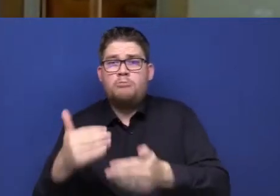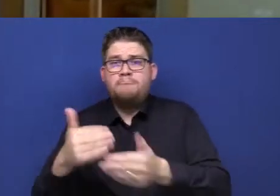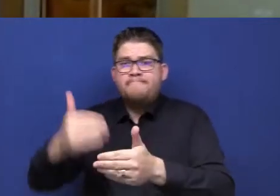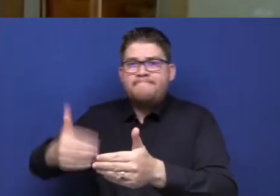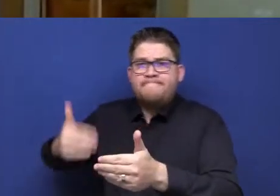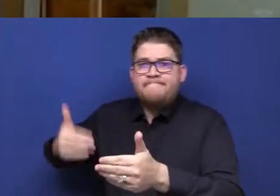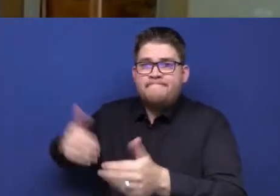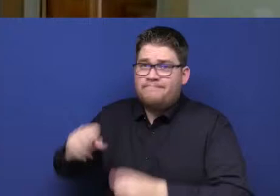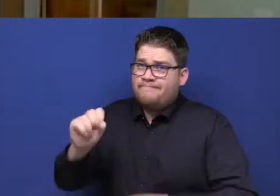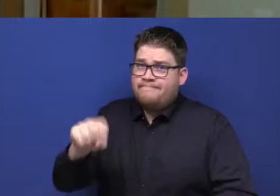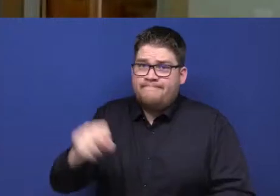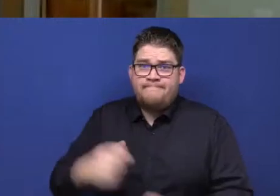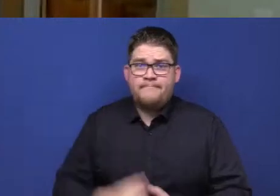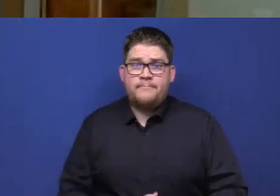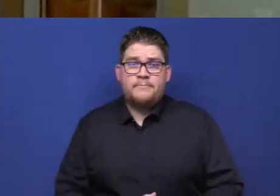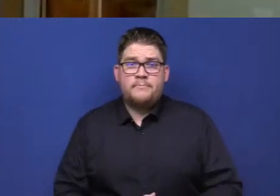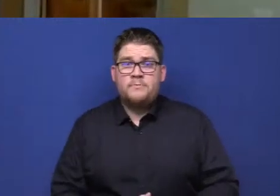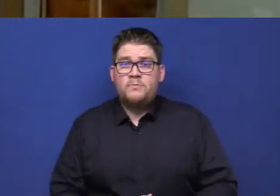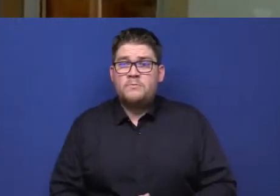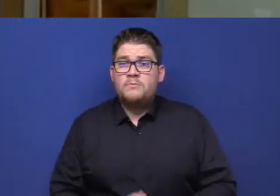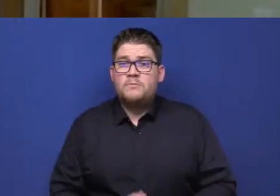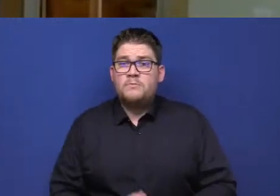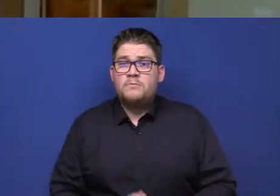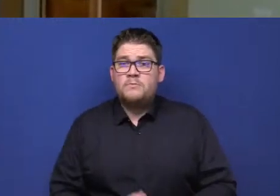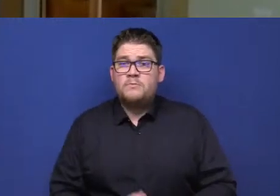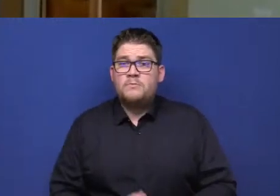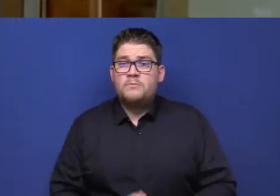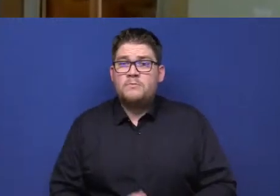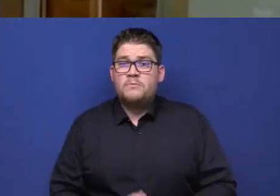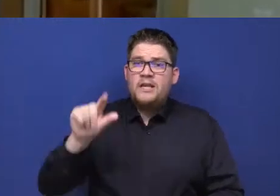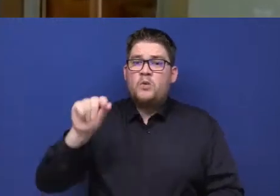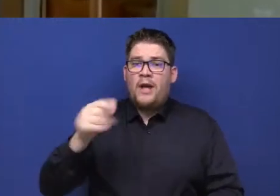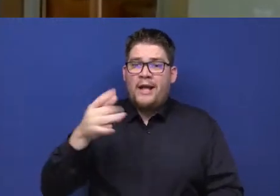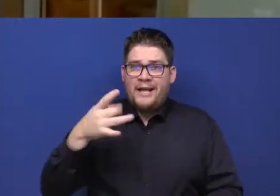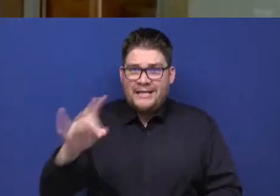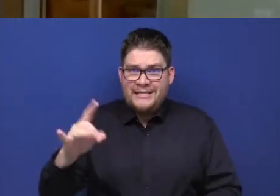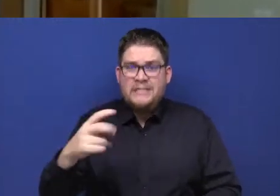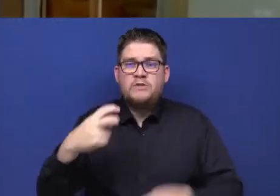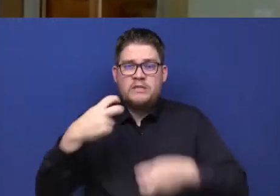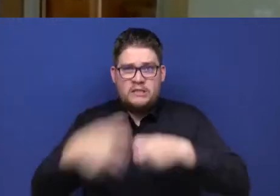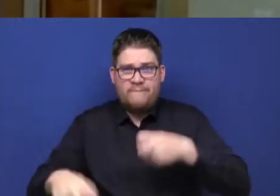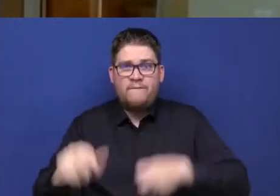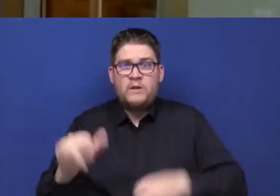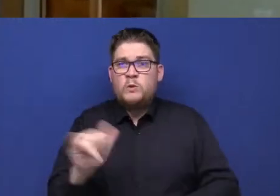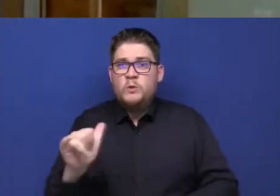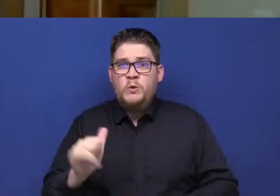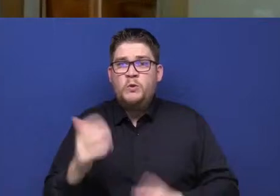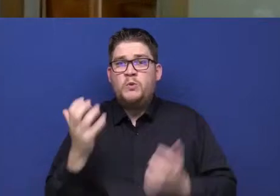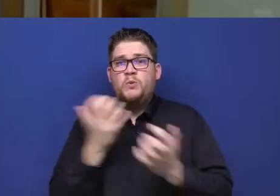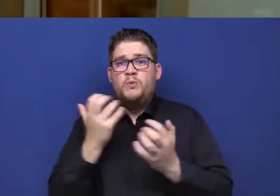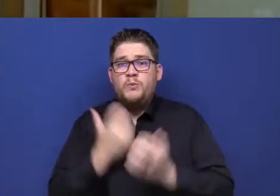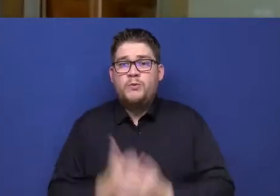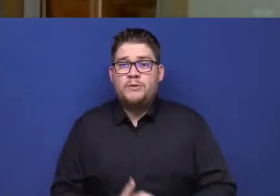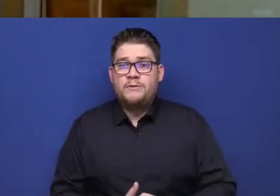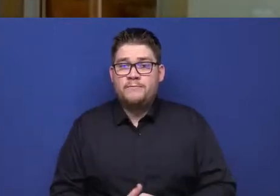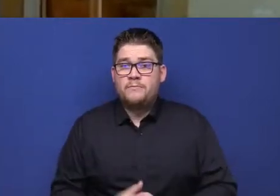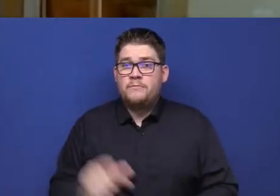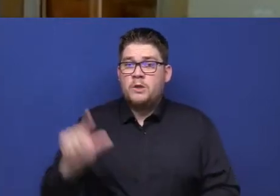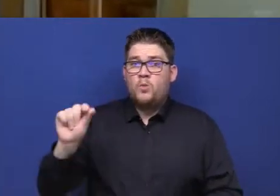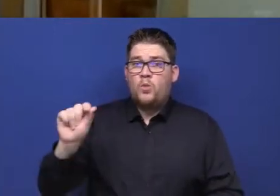was very trying. This is similar. We're using the lessons we've picked up from those tough seasons, and we're trying